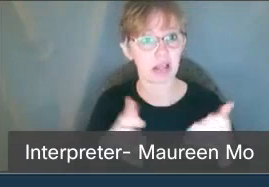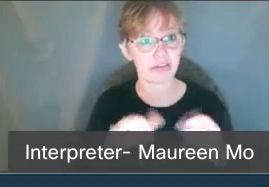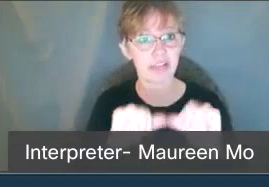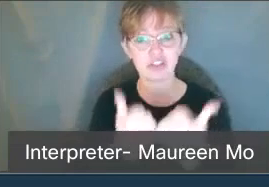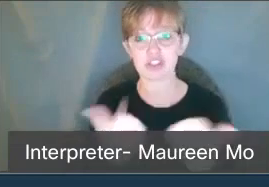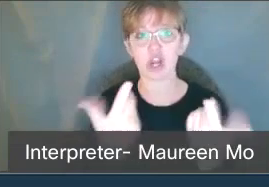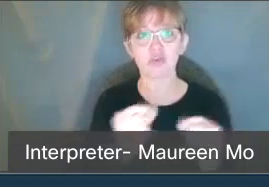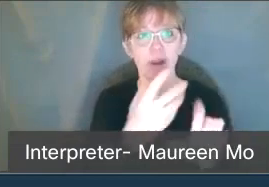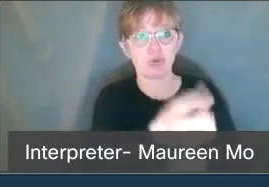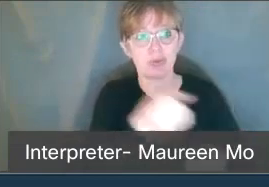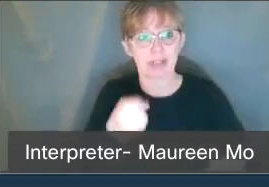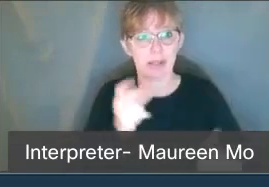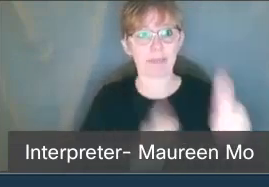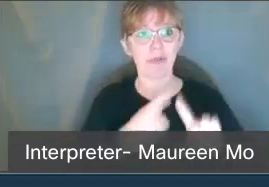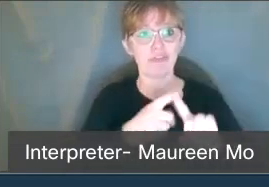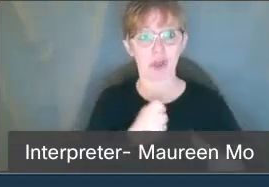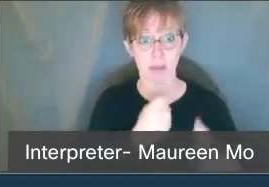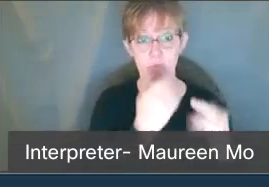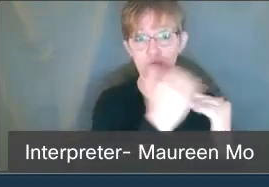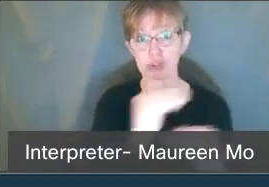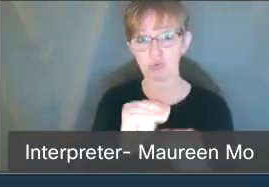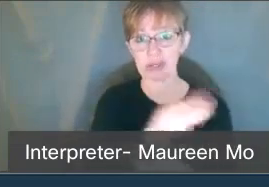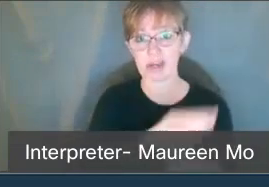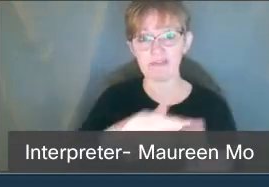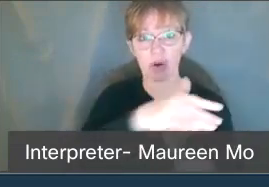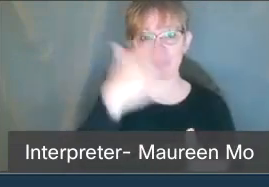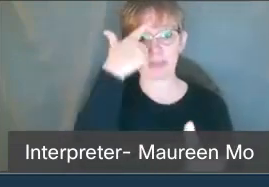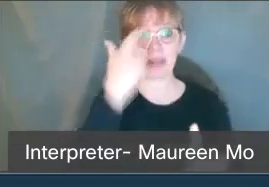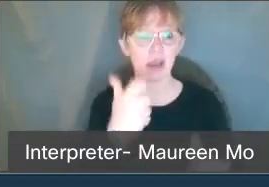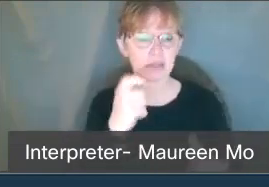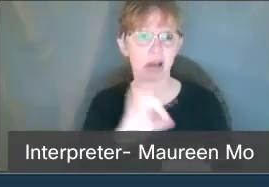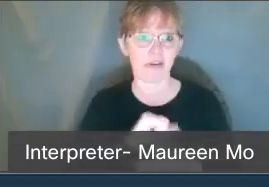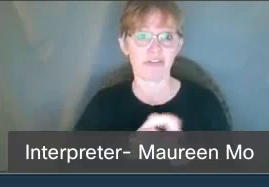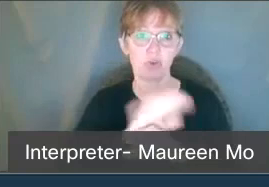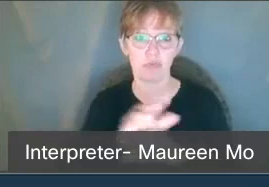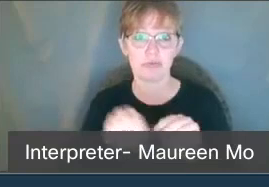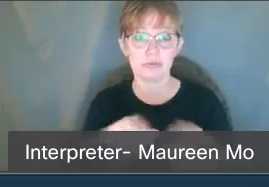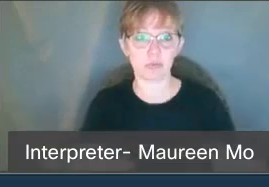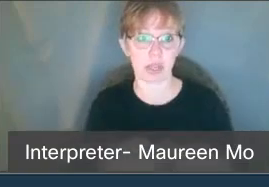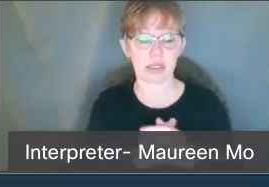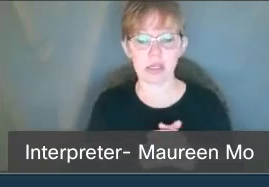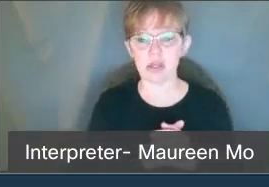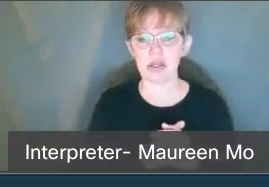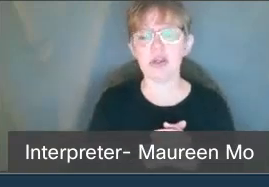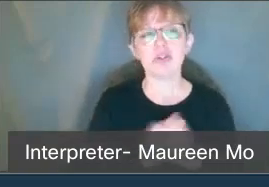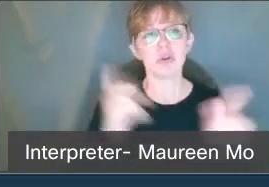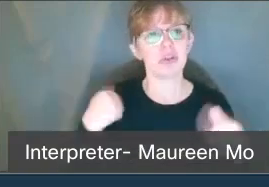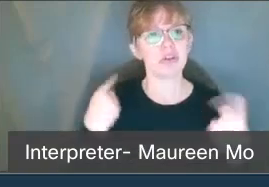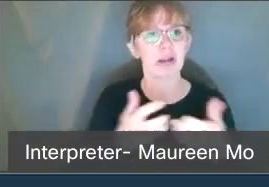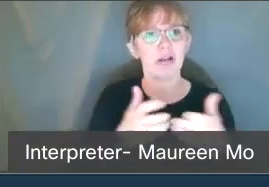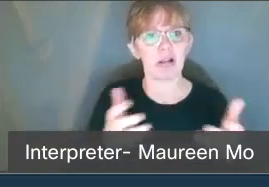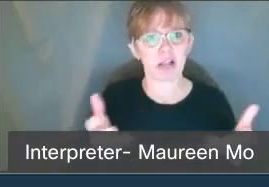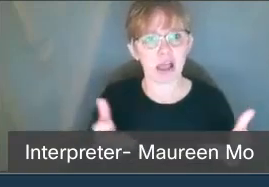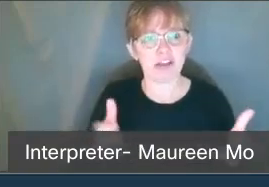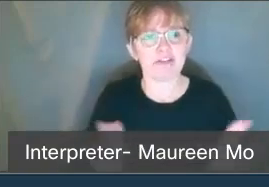of restrictive environments due to the risk of community spread. So there's been a lot of push in jails and in other